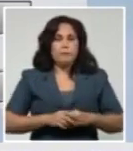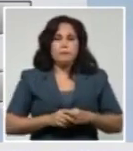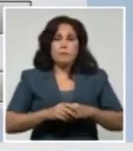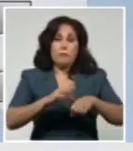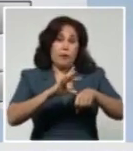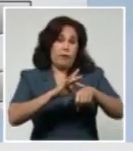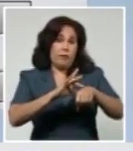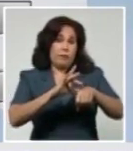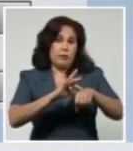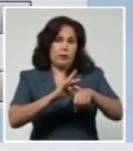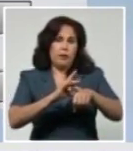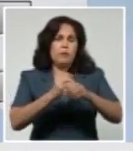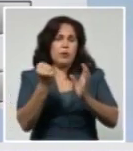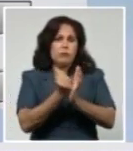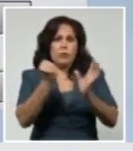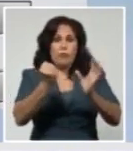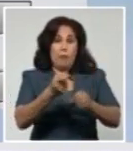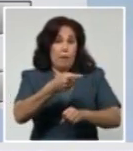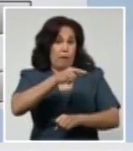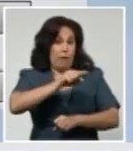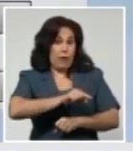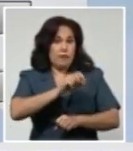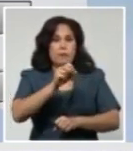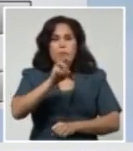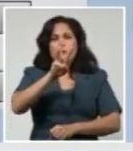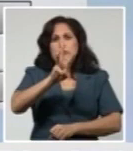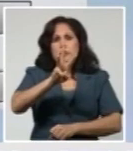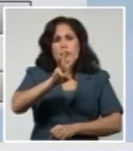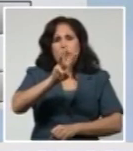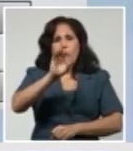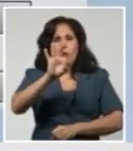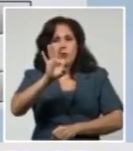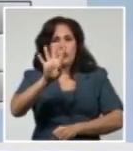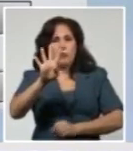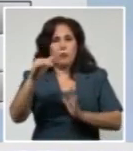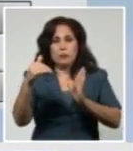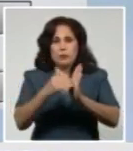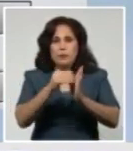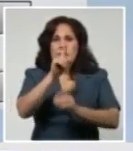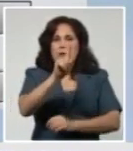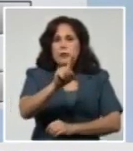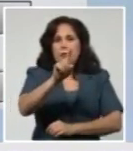384,198 people were diagnosed with the virus, for a total of